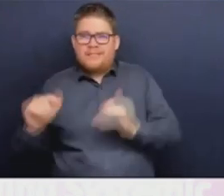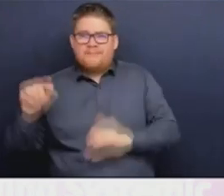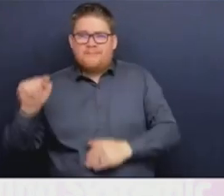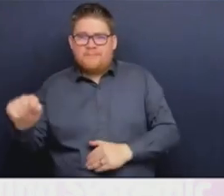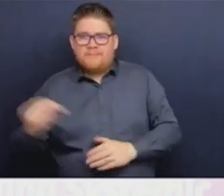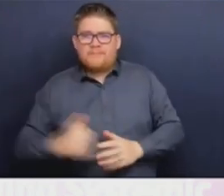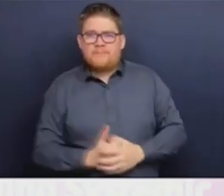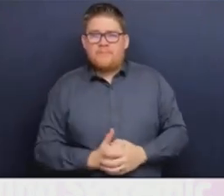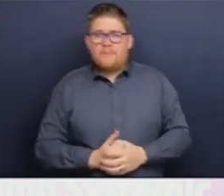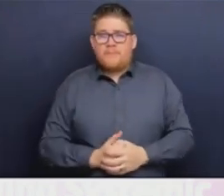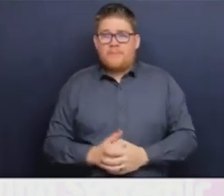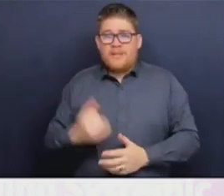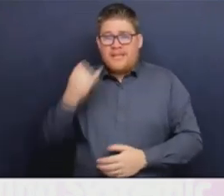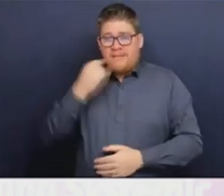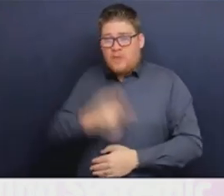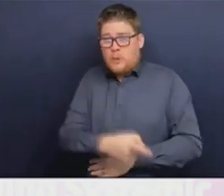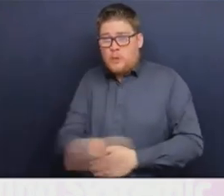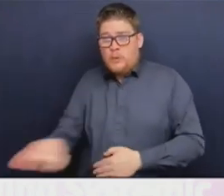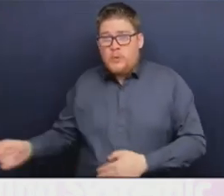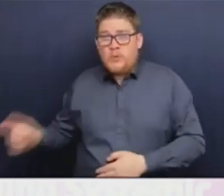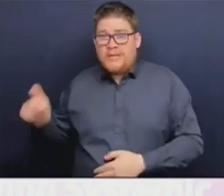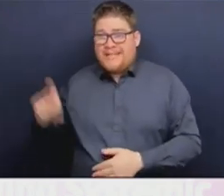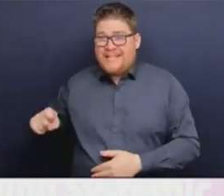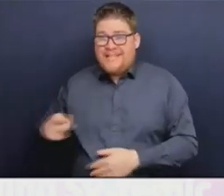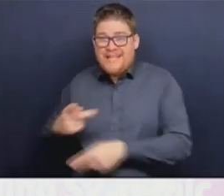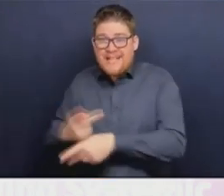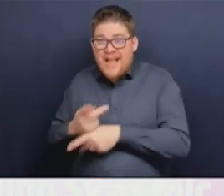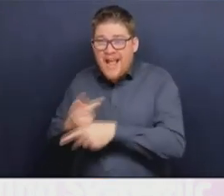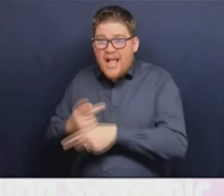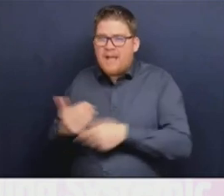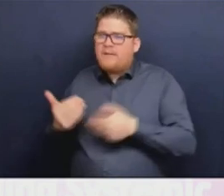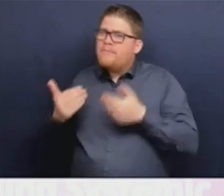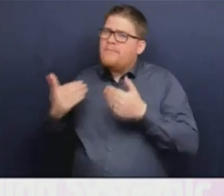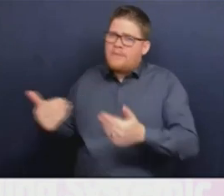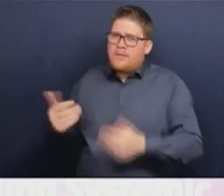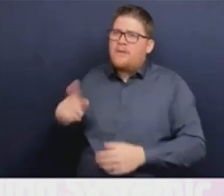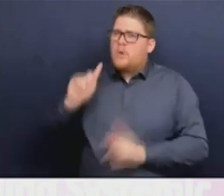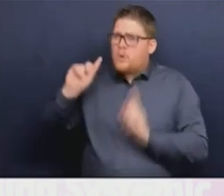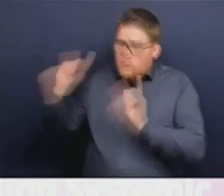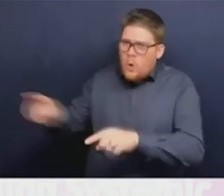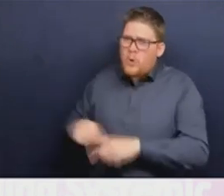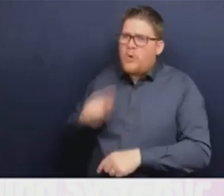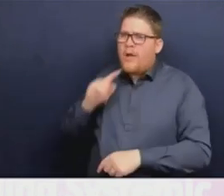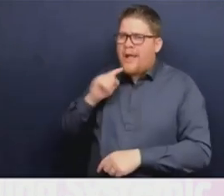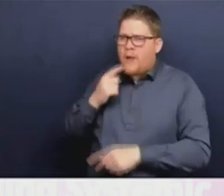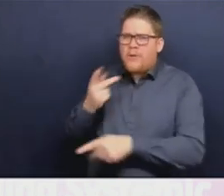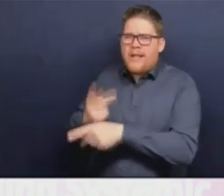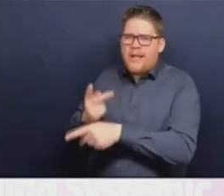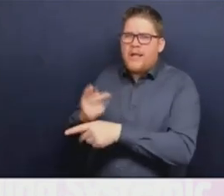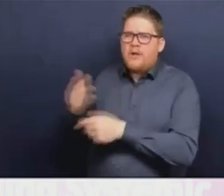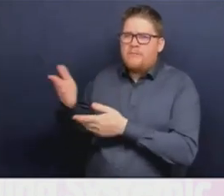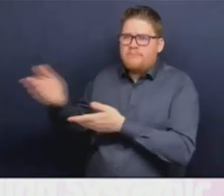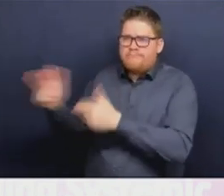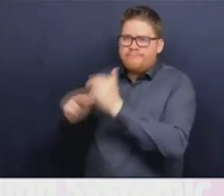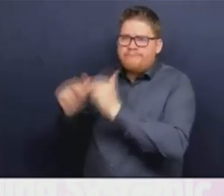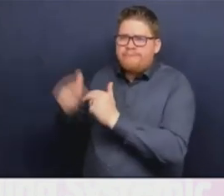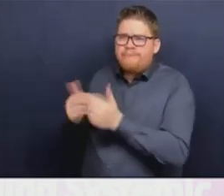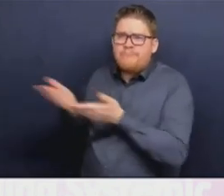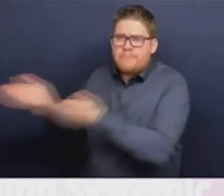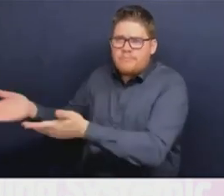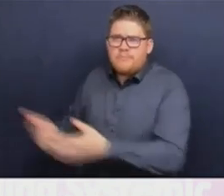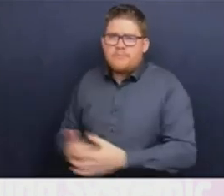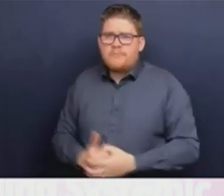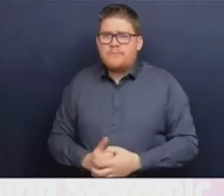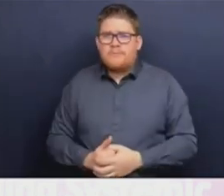you should go to an acute care facility, whether you're from a racialized community or not. We need to build confidence in